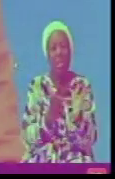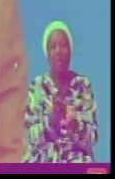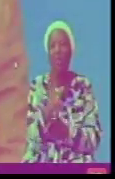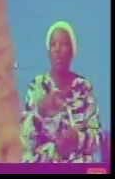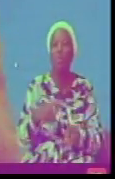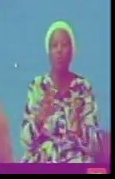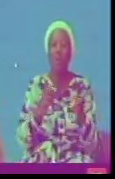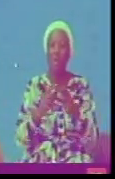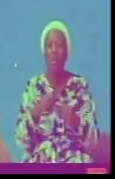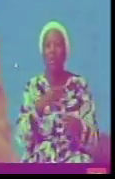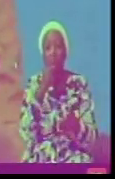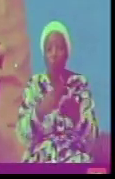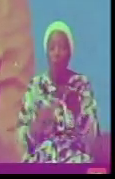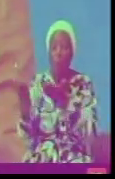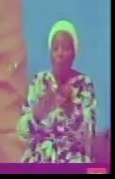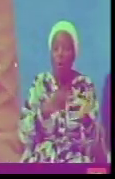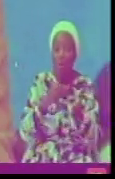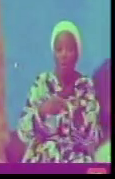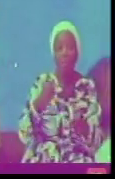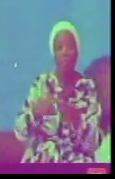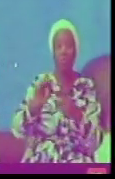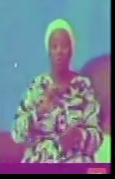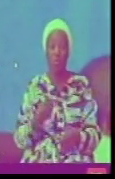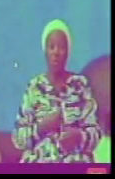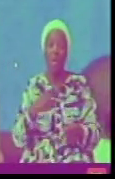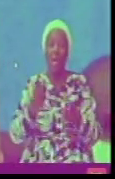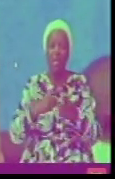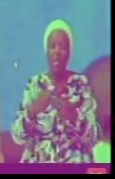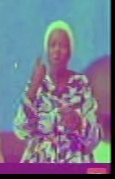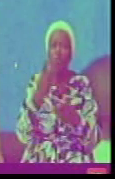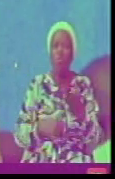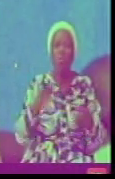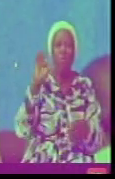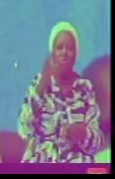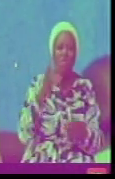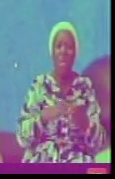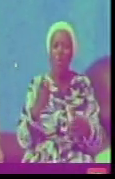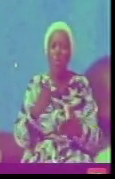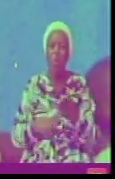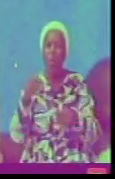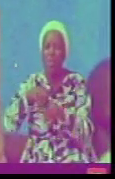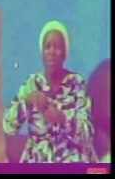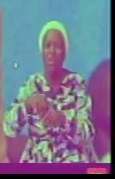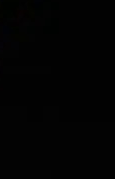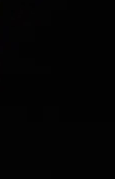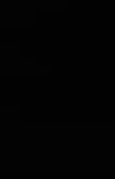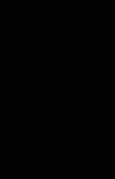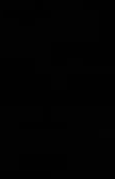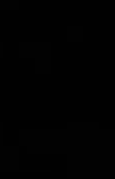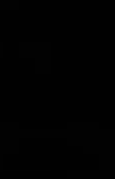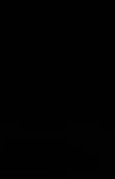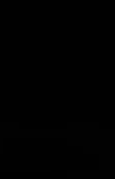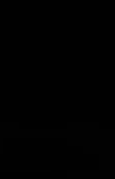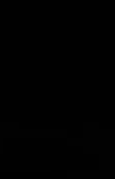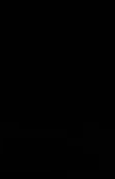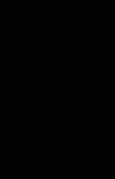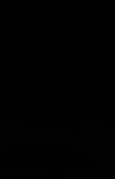us? What fruit and what seed did we plant and we're reaping this evil sin?